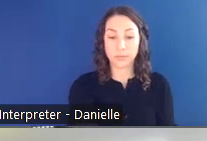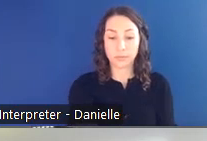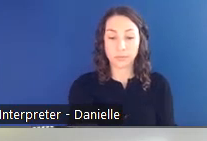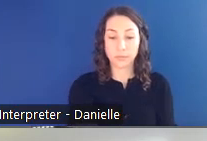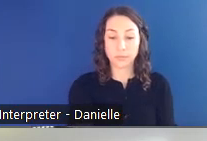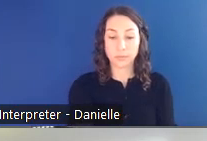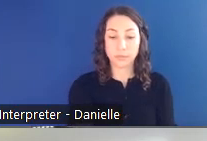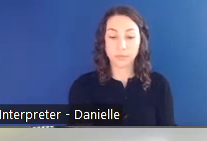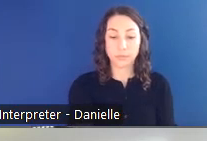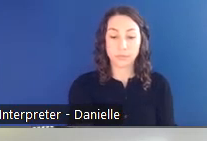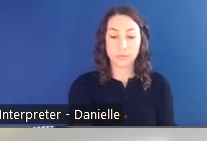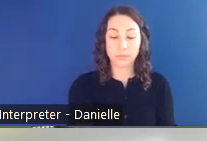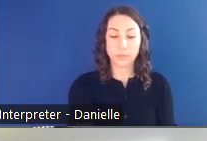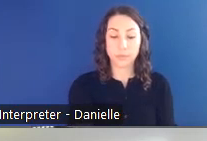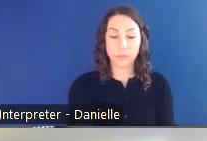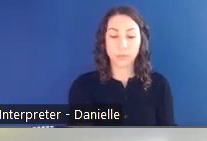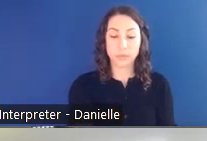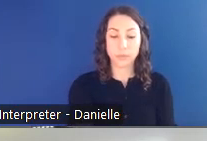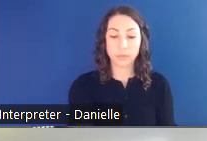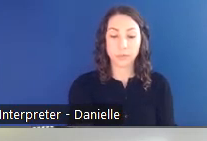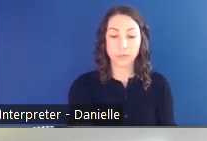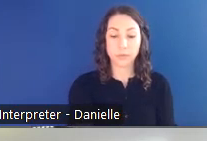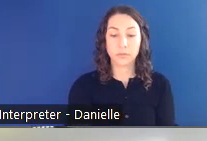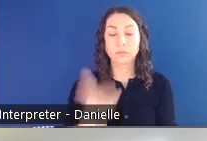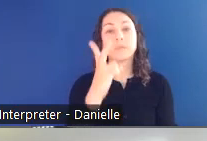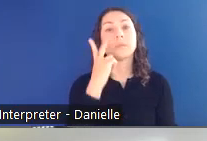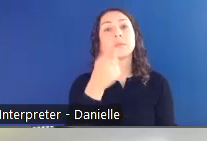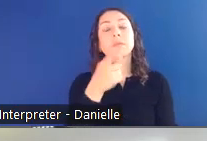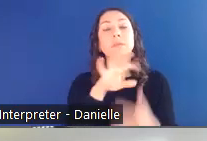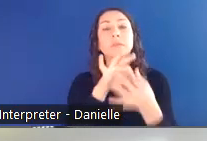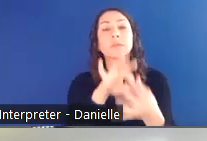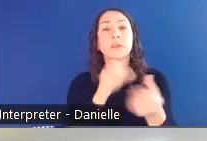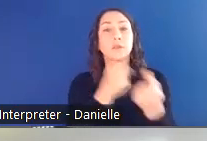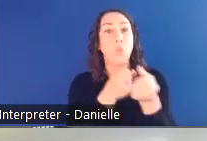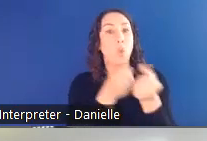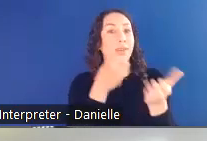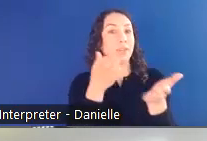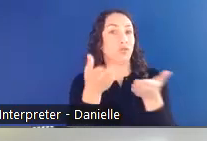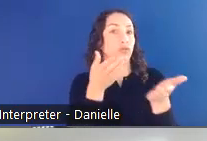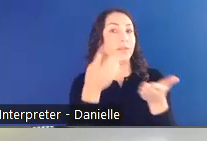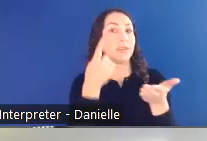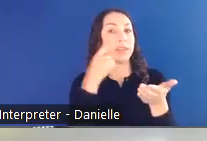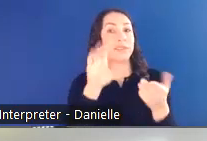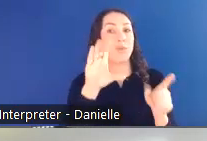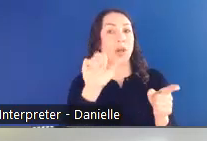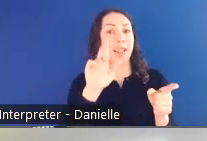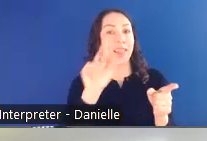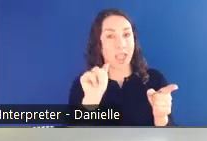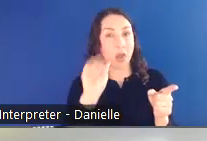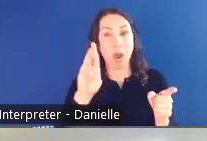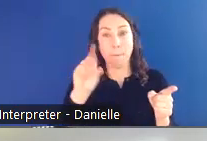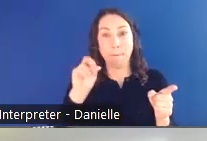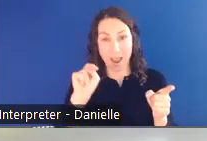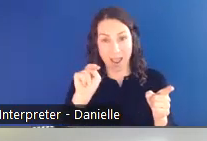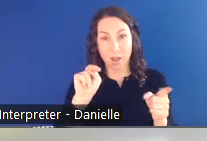I also see a question about Clara Brown Commons regarding supportive services. Would you like me to address that? That would be great. I did not